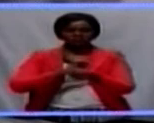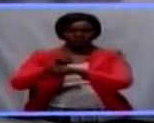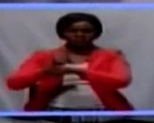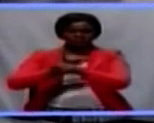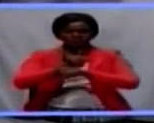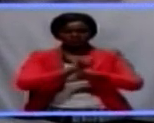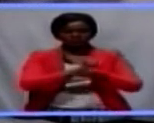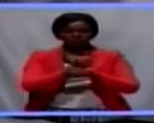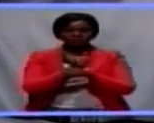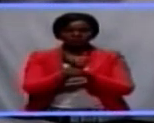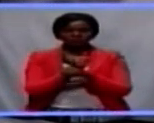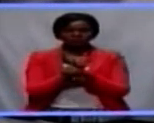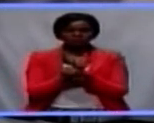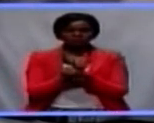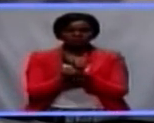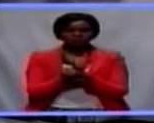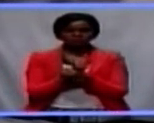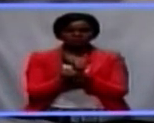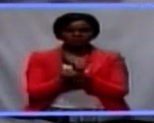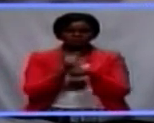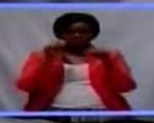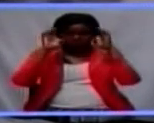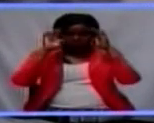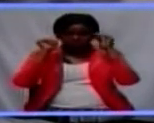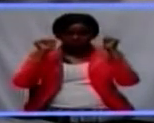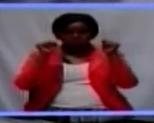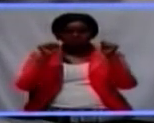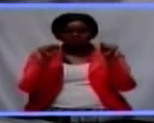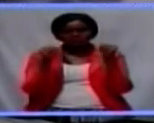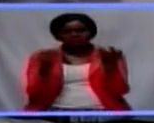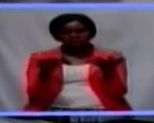criticizes me and criticizes the president, and